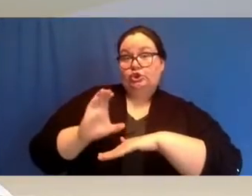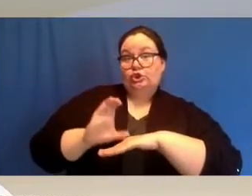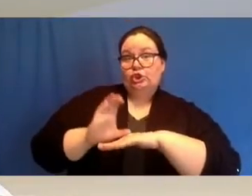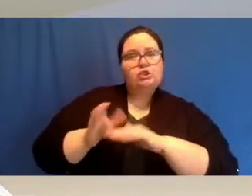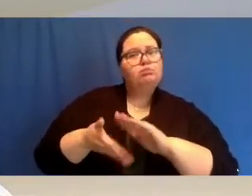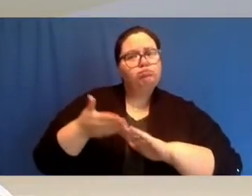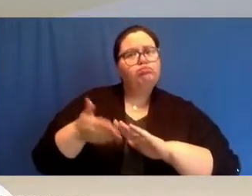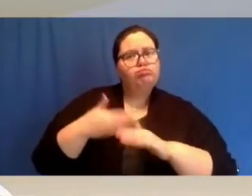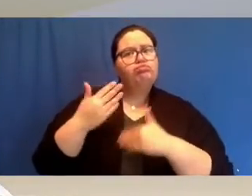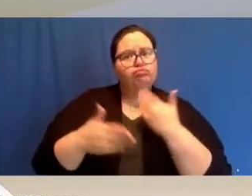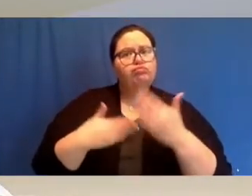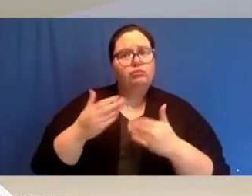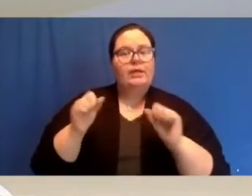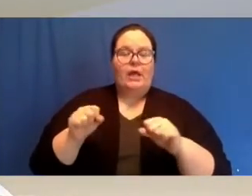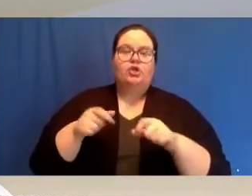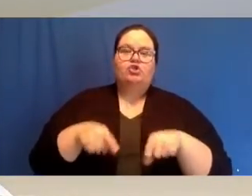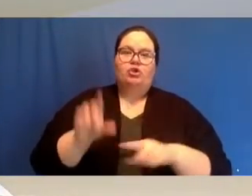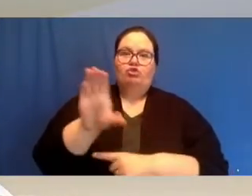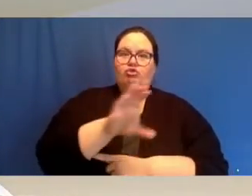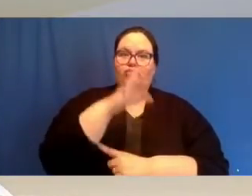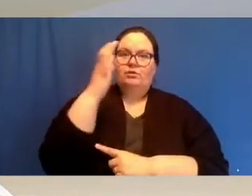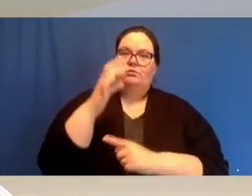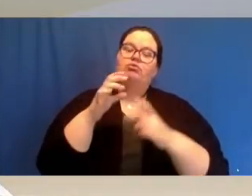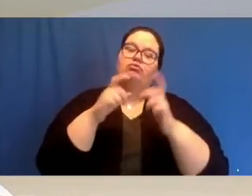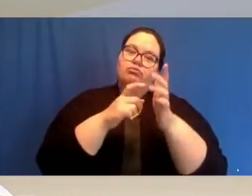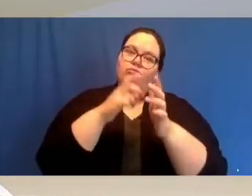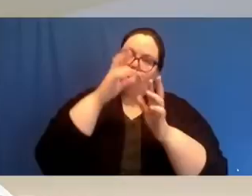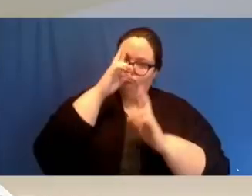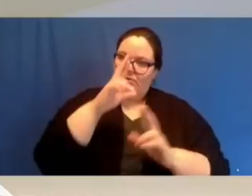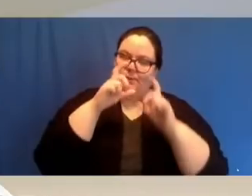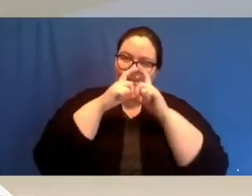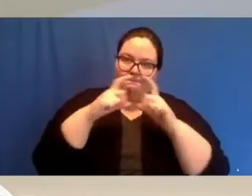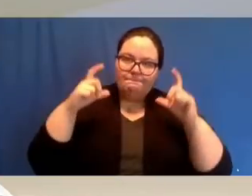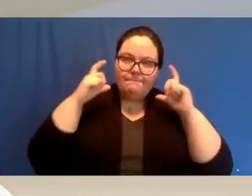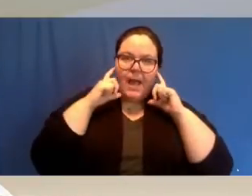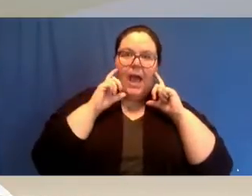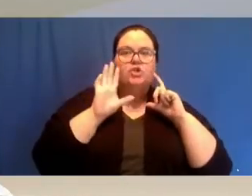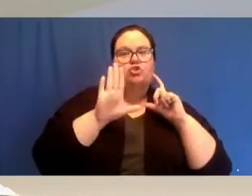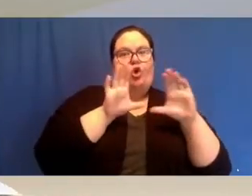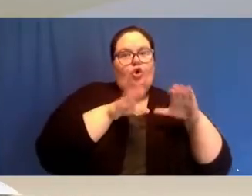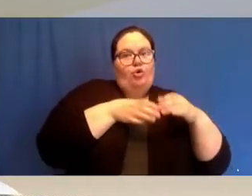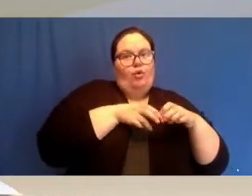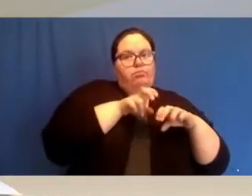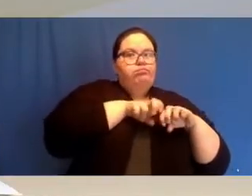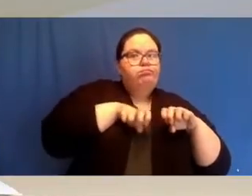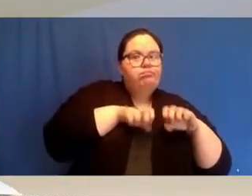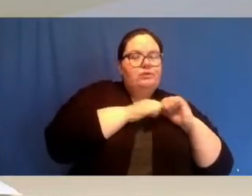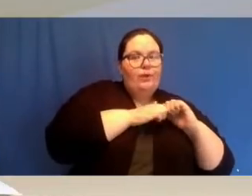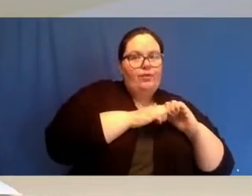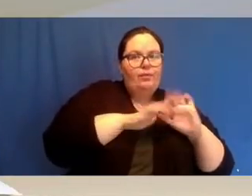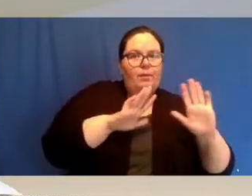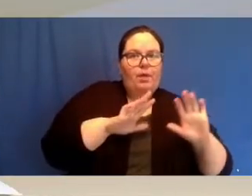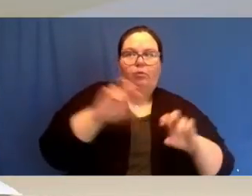proceed as planned during the Christmas season, respecting masking, cohorting, and physical distancing requirements.